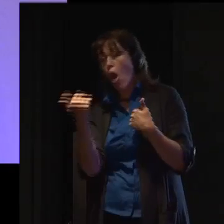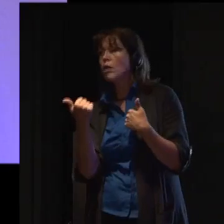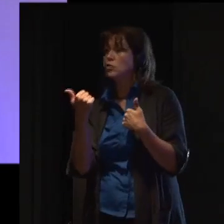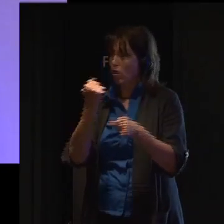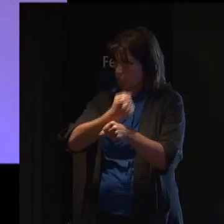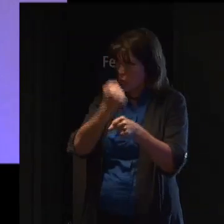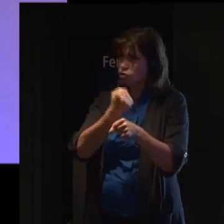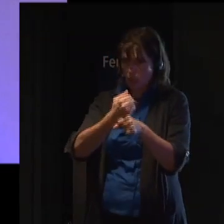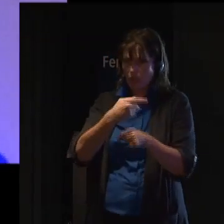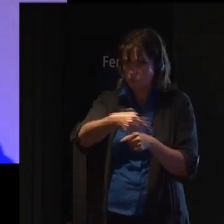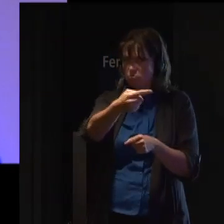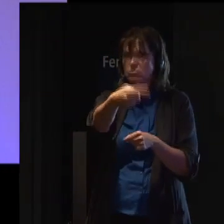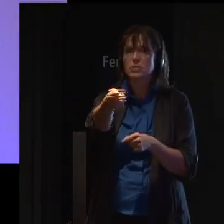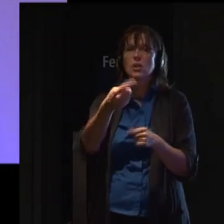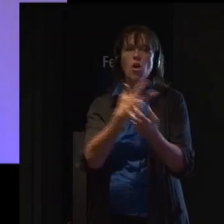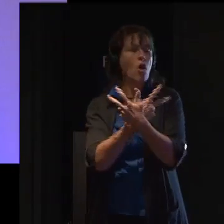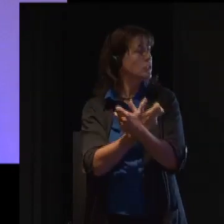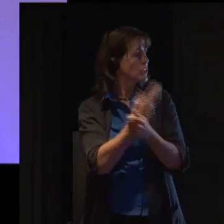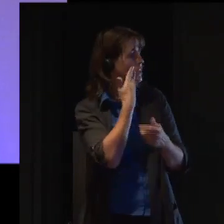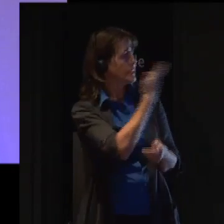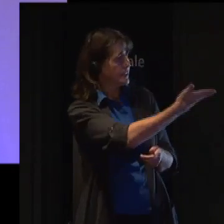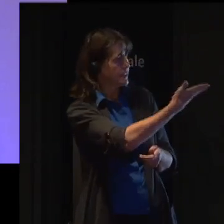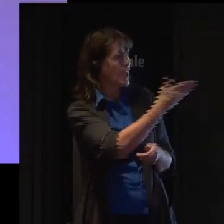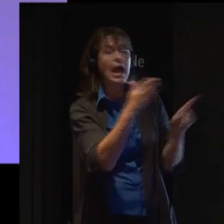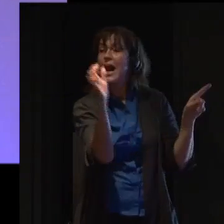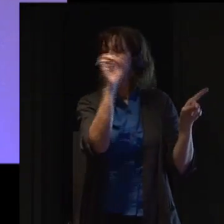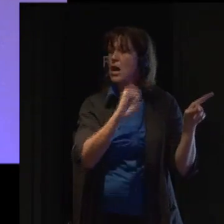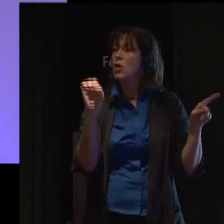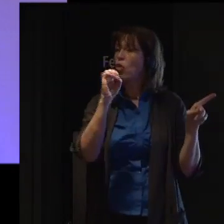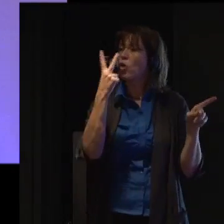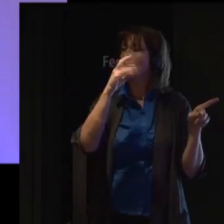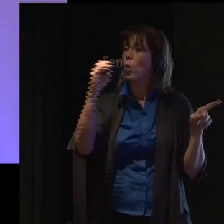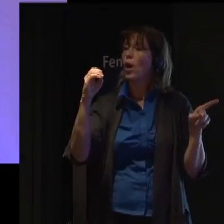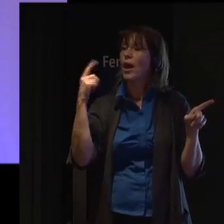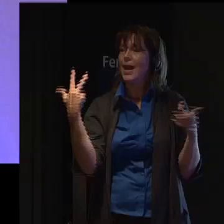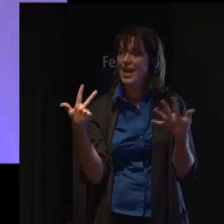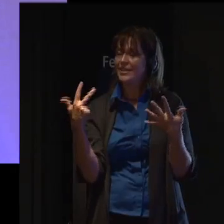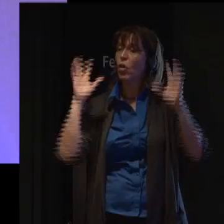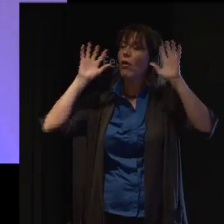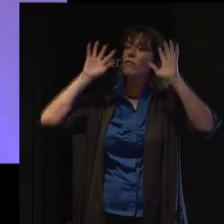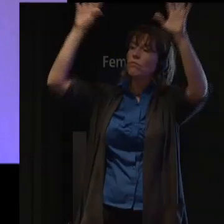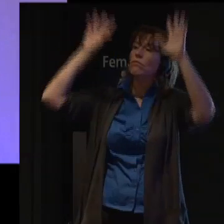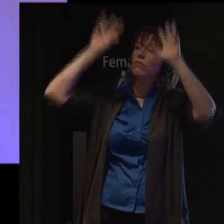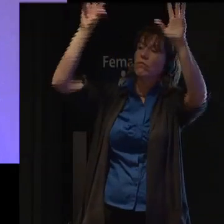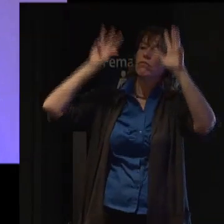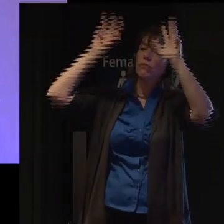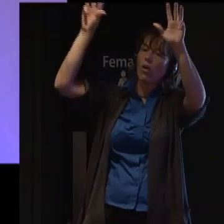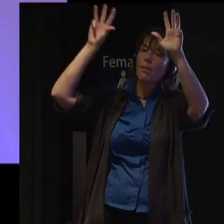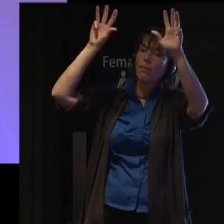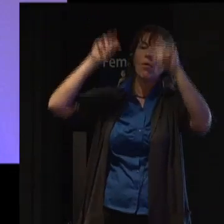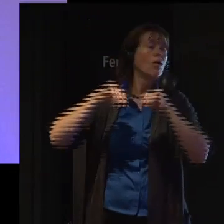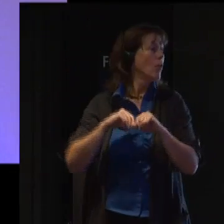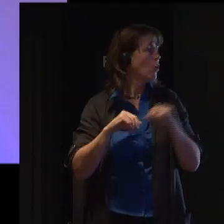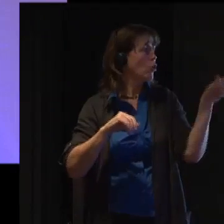projects in Austria. As you see, the Euro 2008, we had the Euro Volleyball World Championship